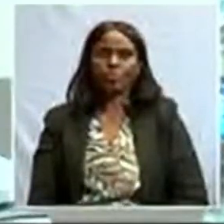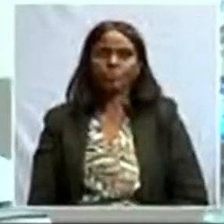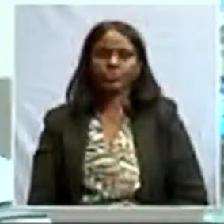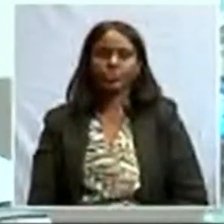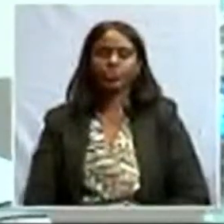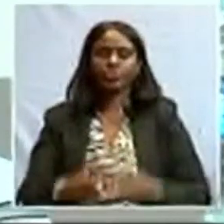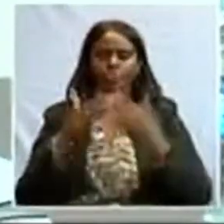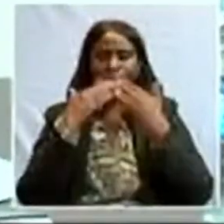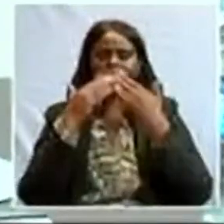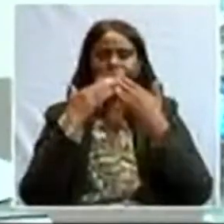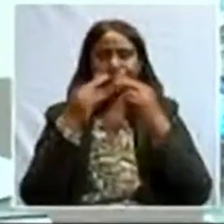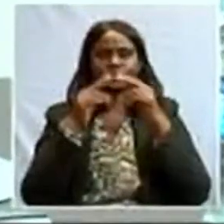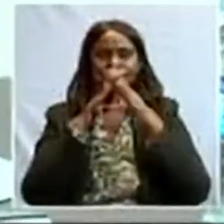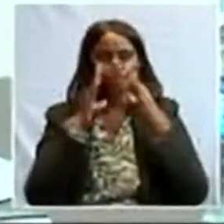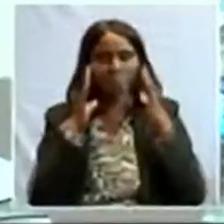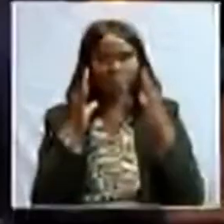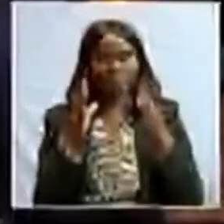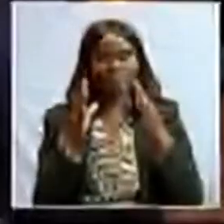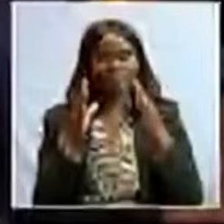Well, thank you so much,